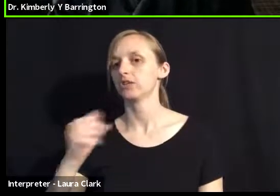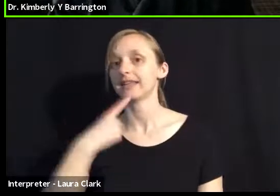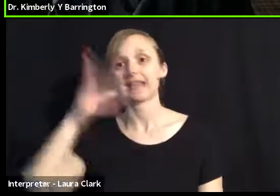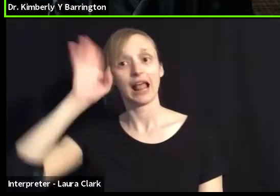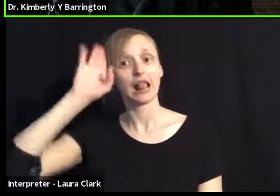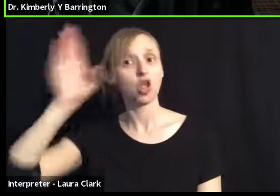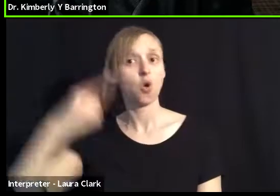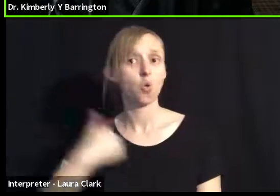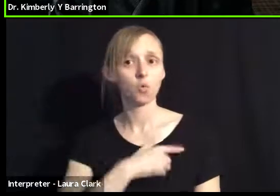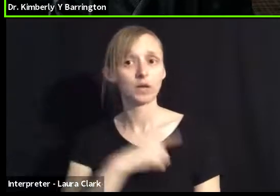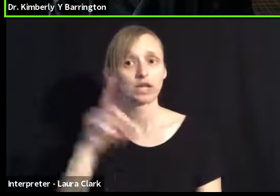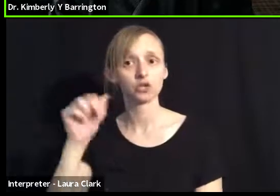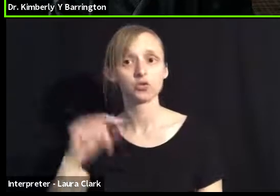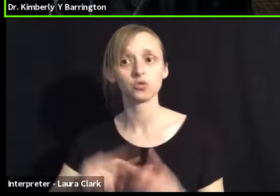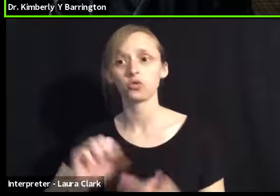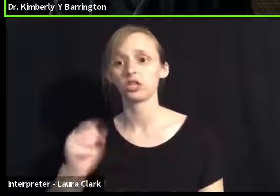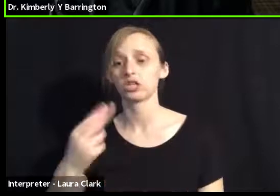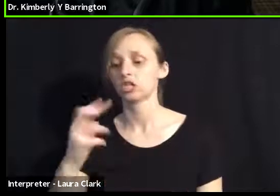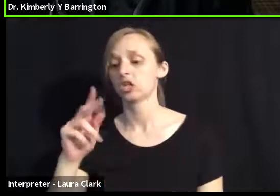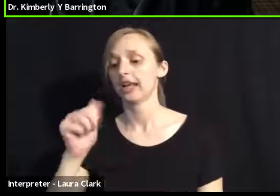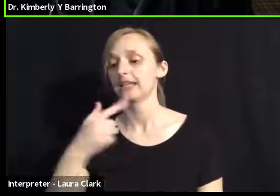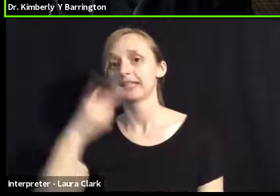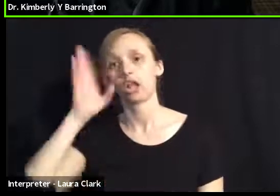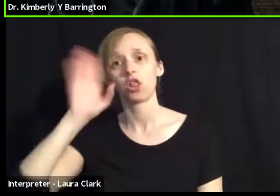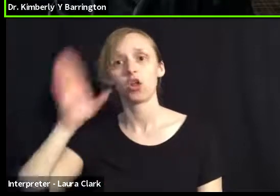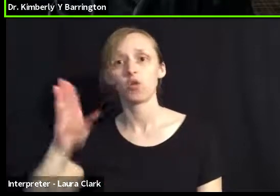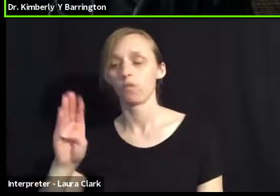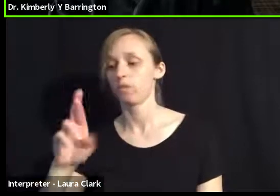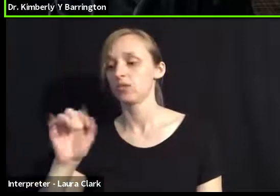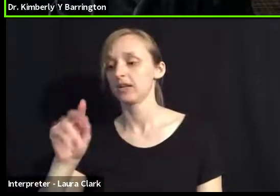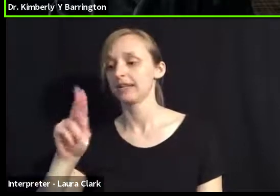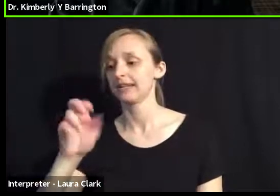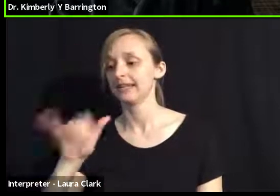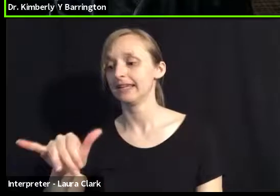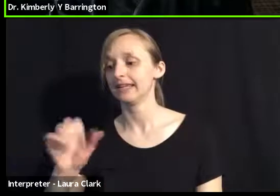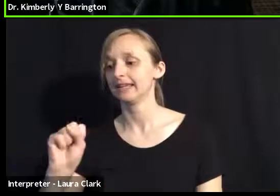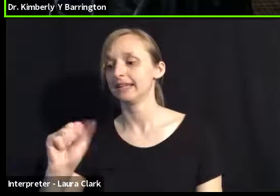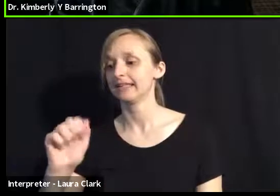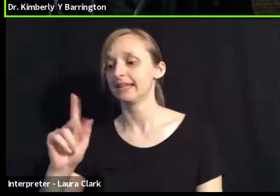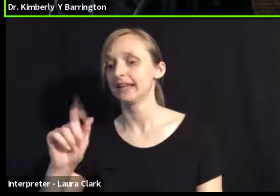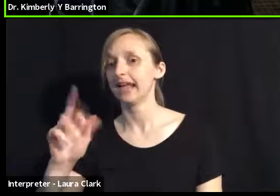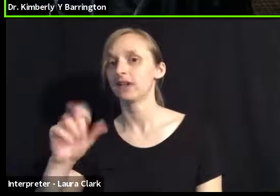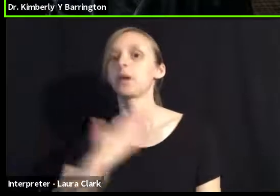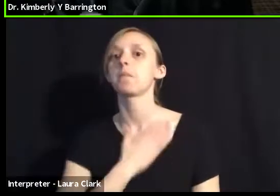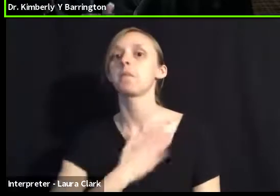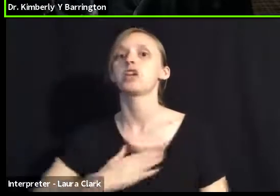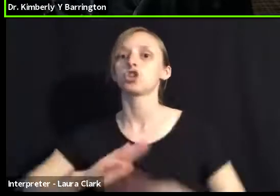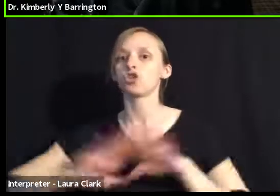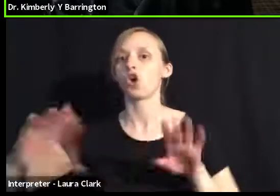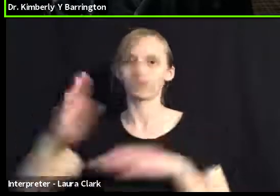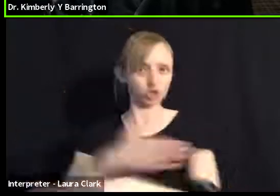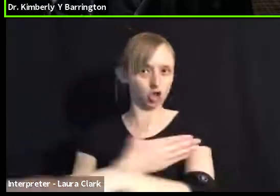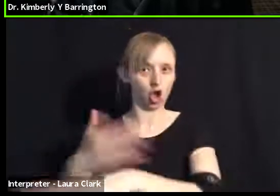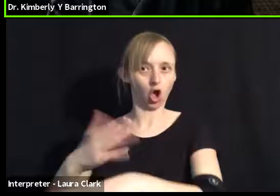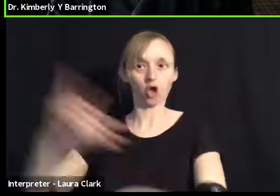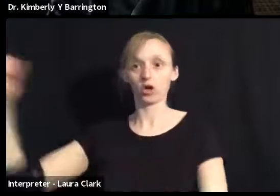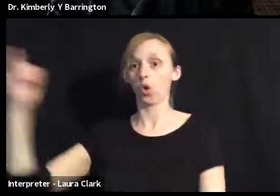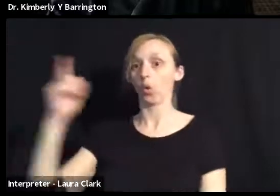hello. And Brittany Sanders was like, please don't pass me. Yes. So we're going to get this